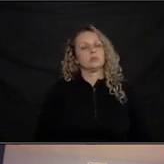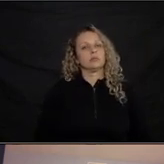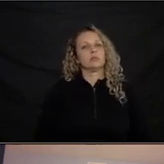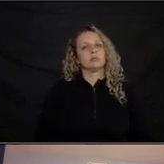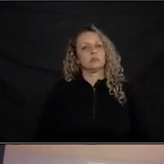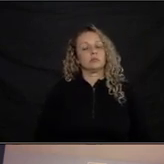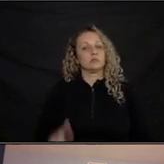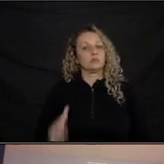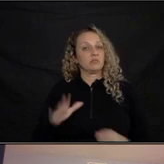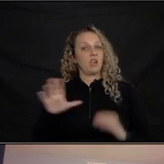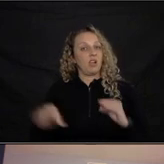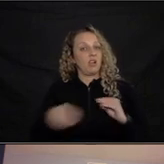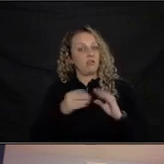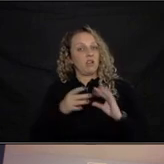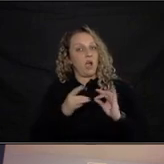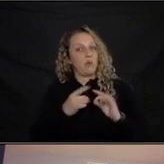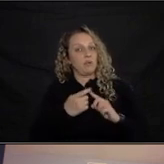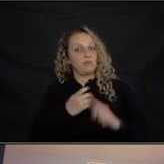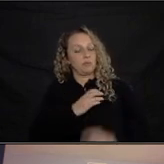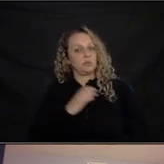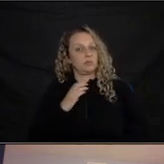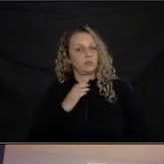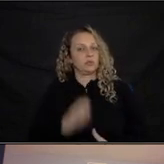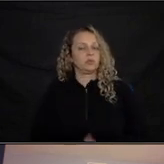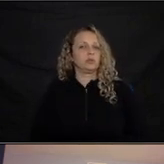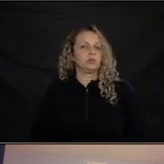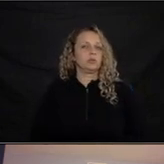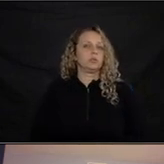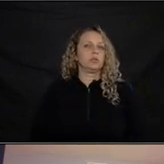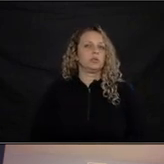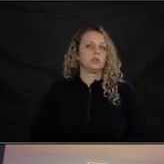Any further comments from the commission?